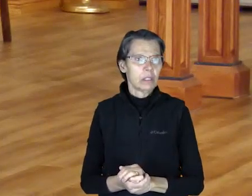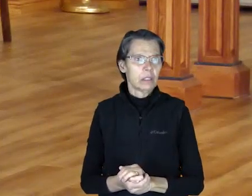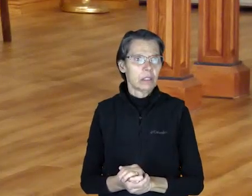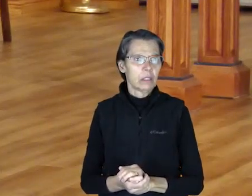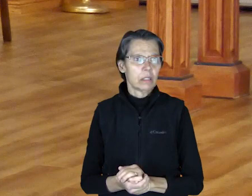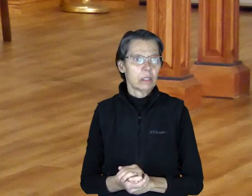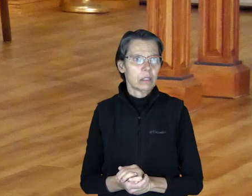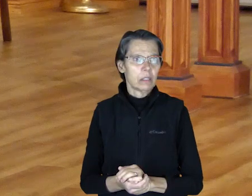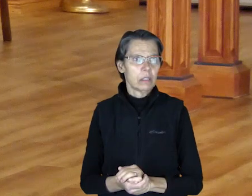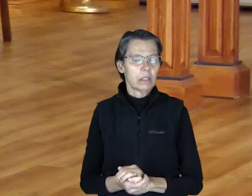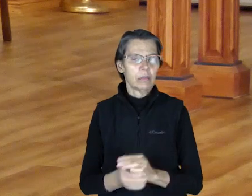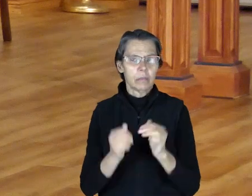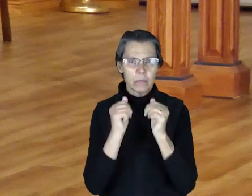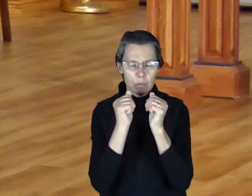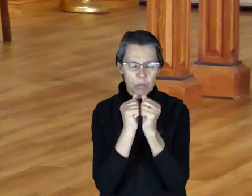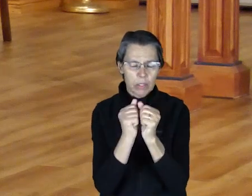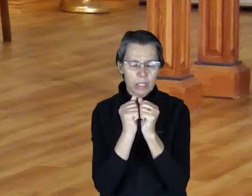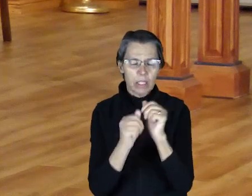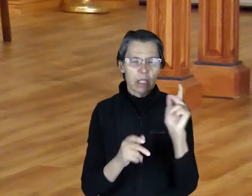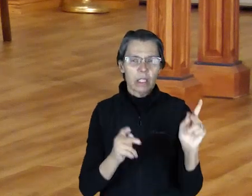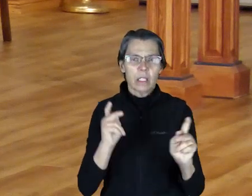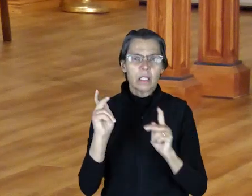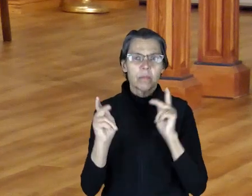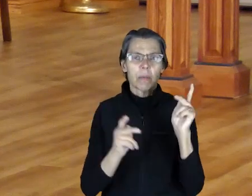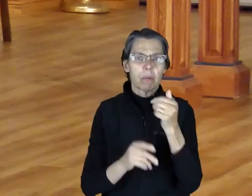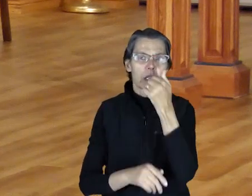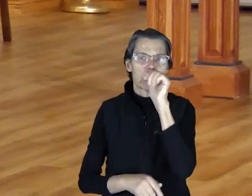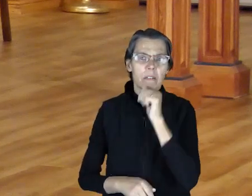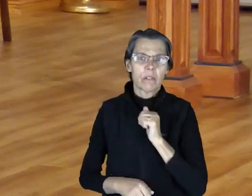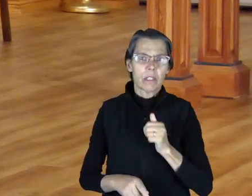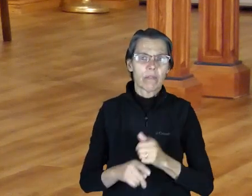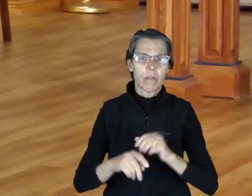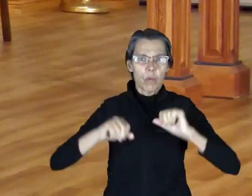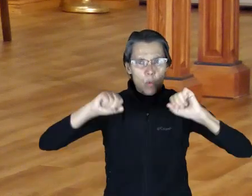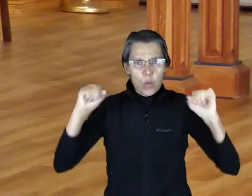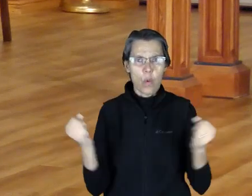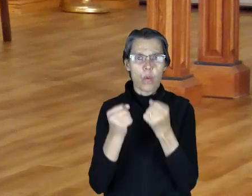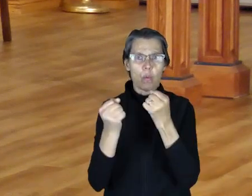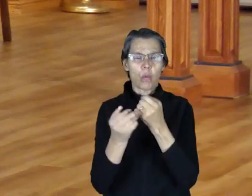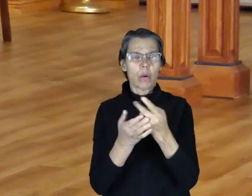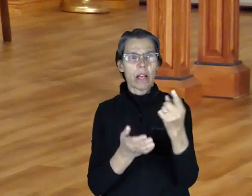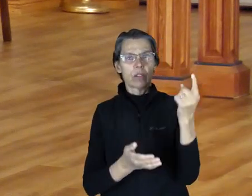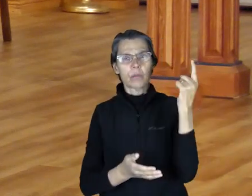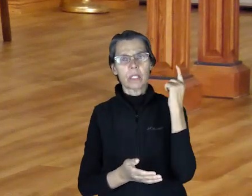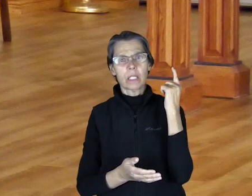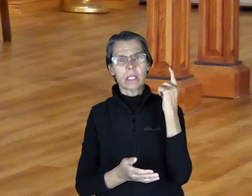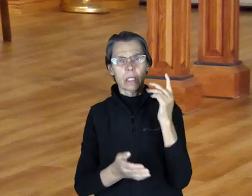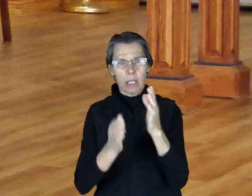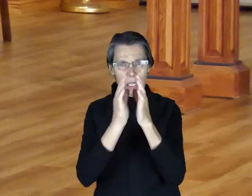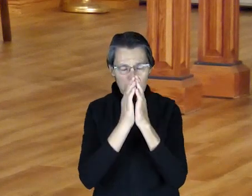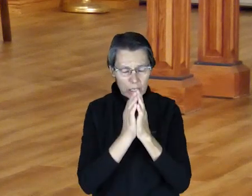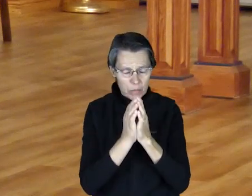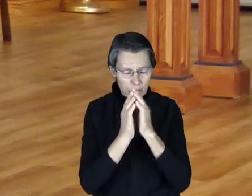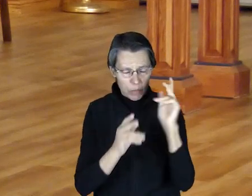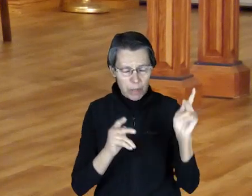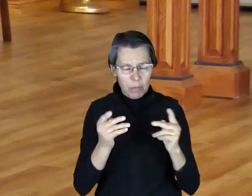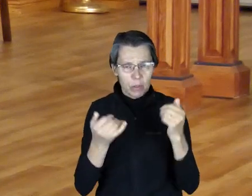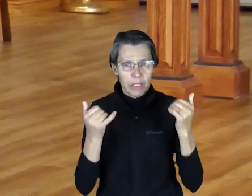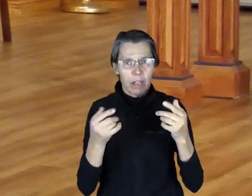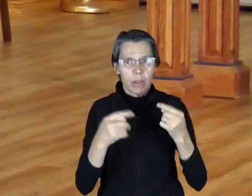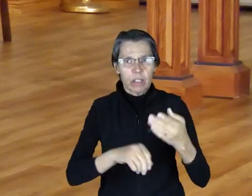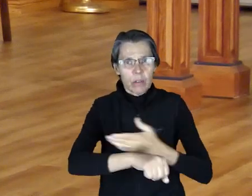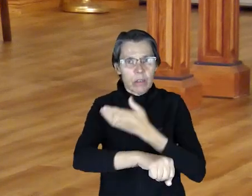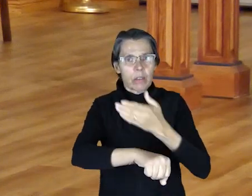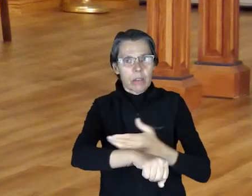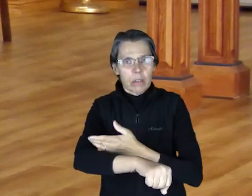Be with those so adversely affected by the extreme temperatures of last week, and with all who are now in the process of cleaning